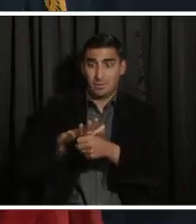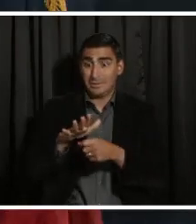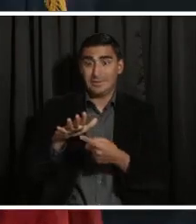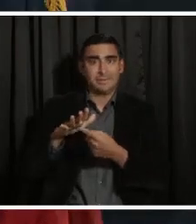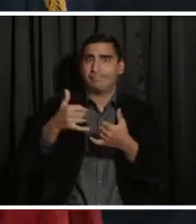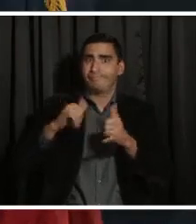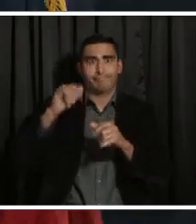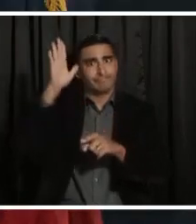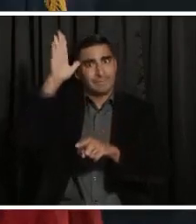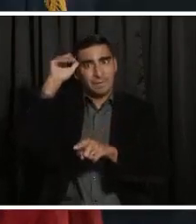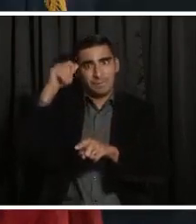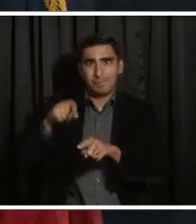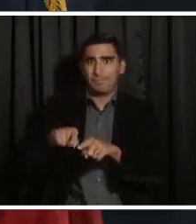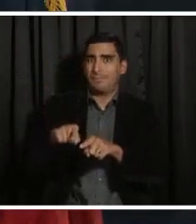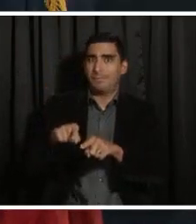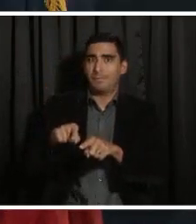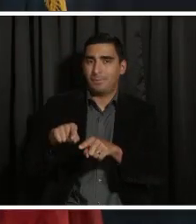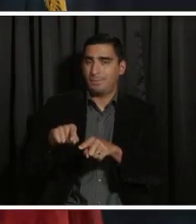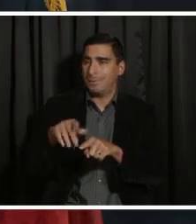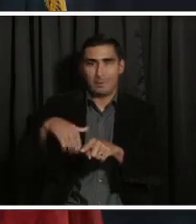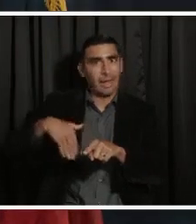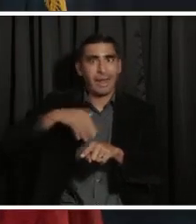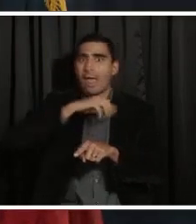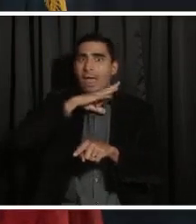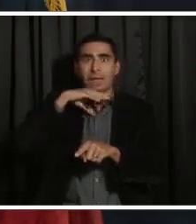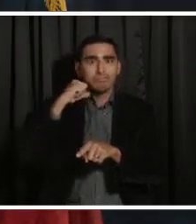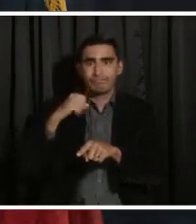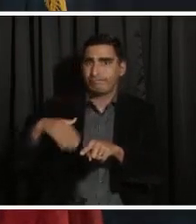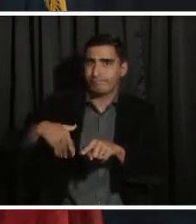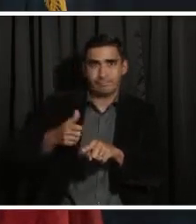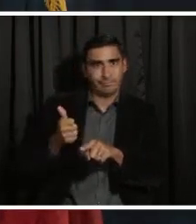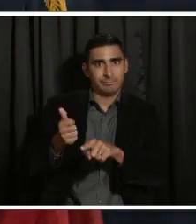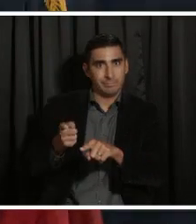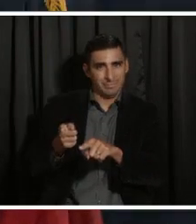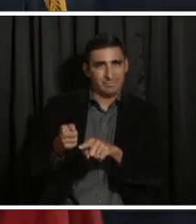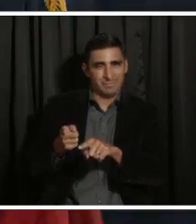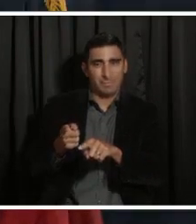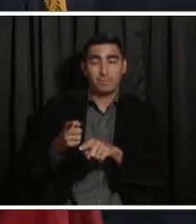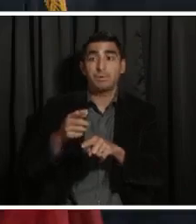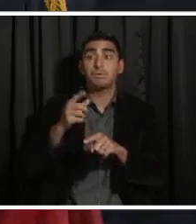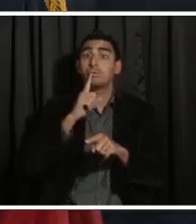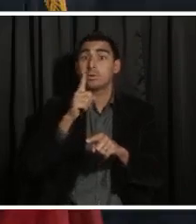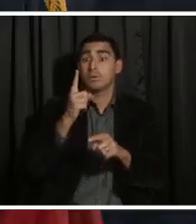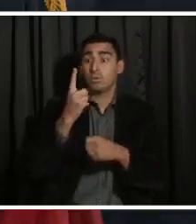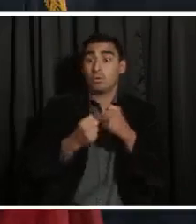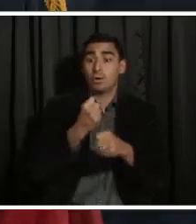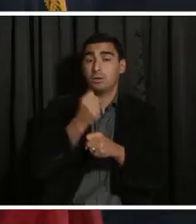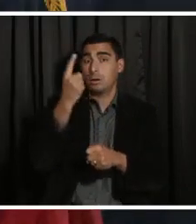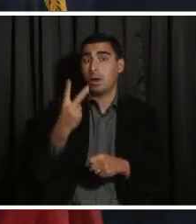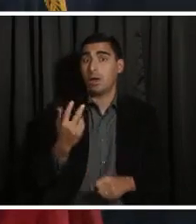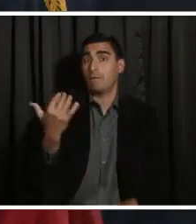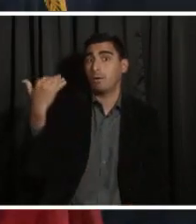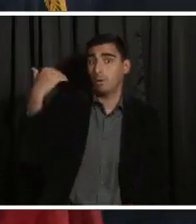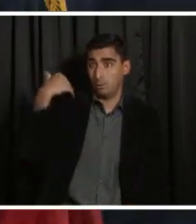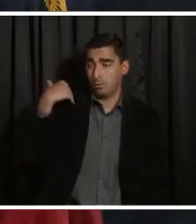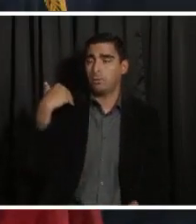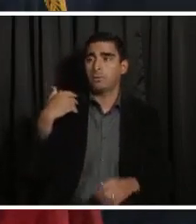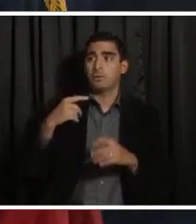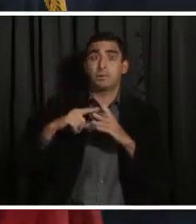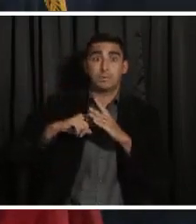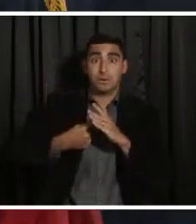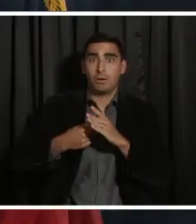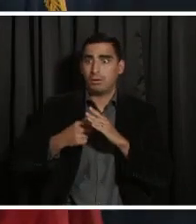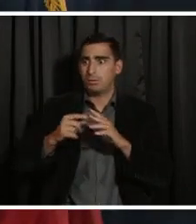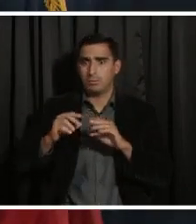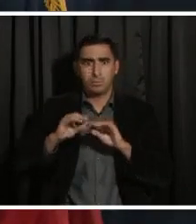us. The biggest change from where we were a year and a half ago when this came and we had